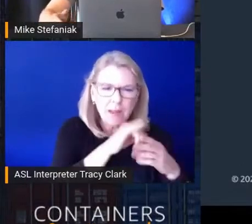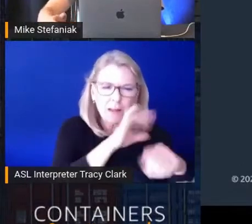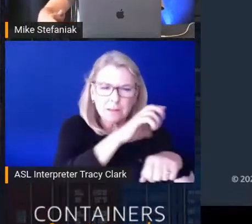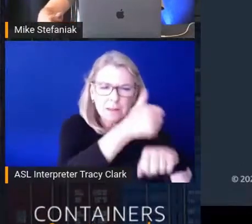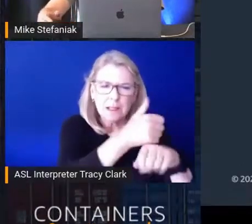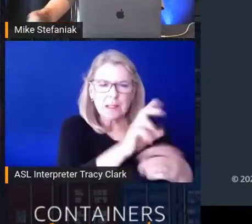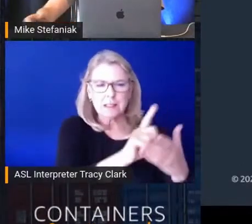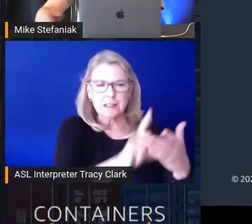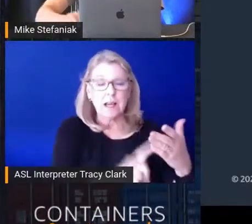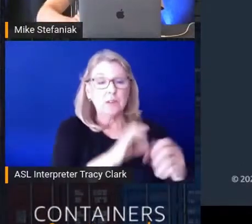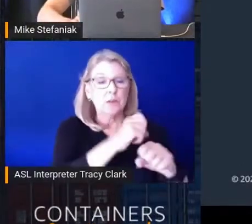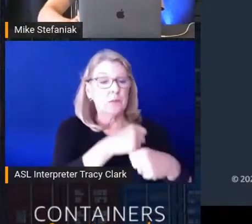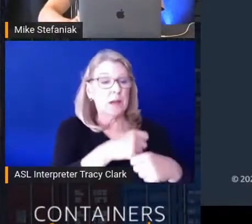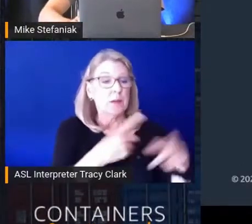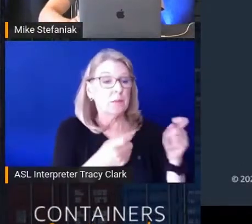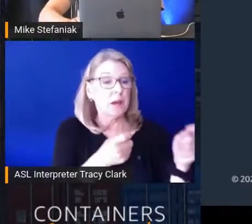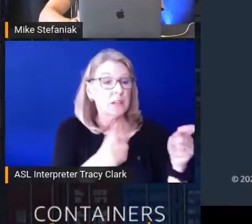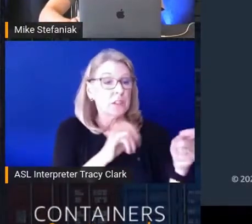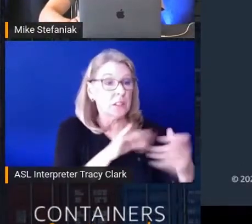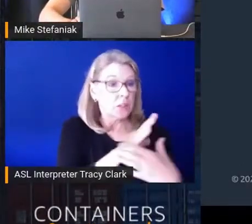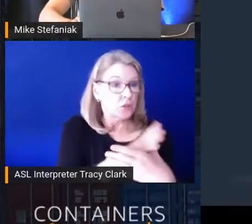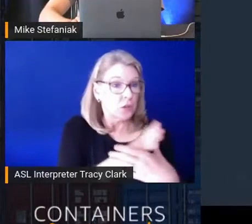shared responsibility on your side easier.